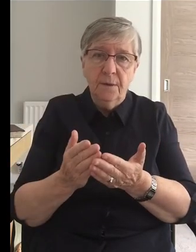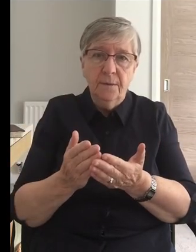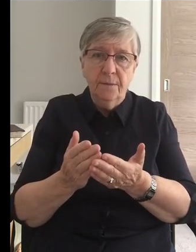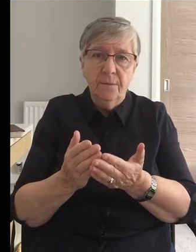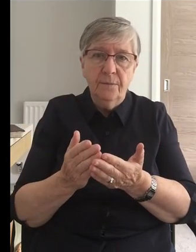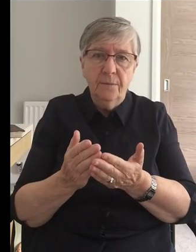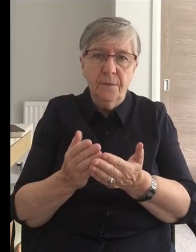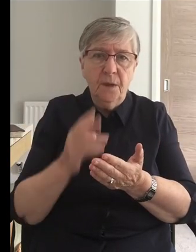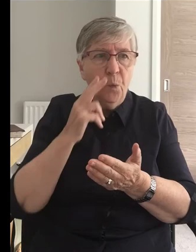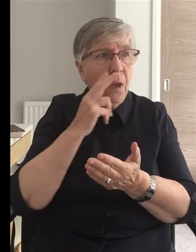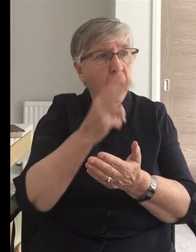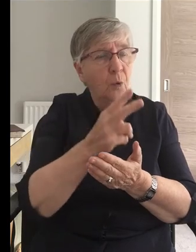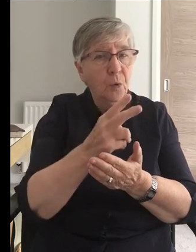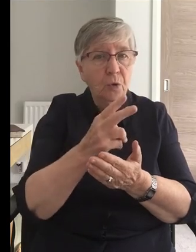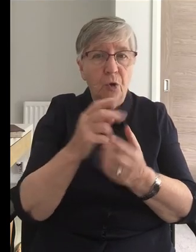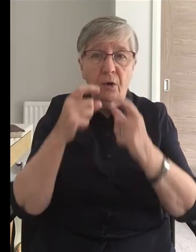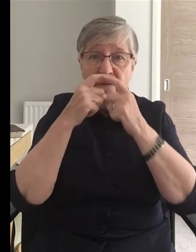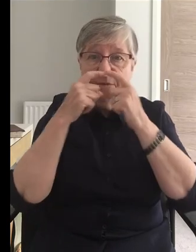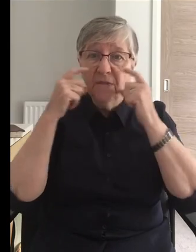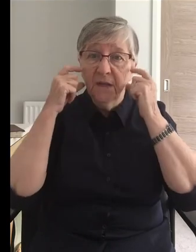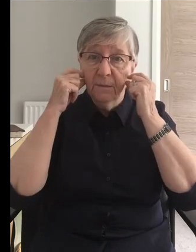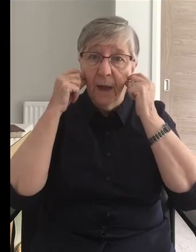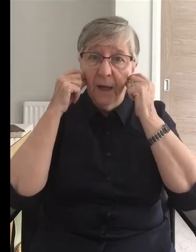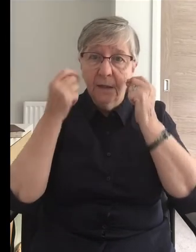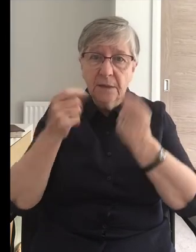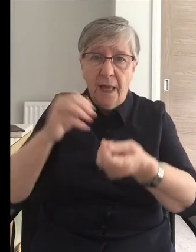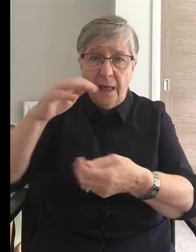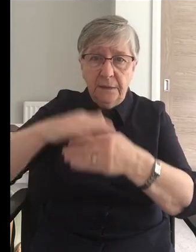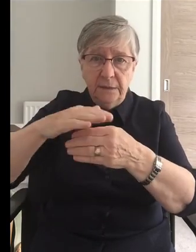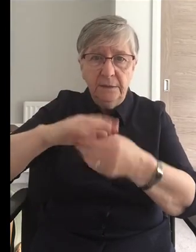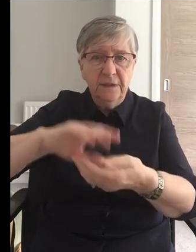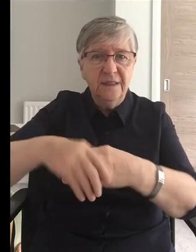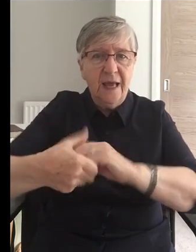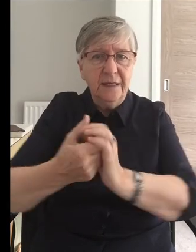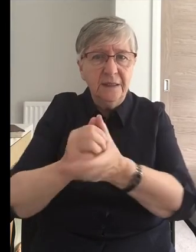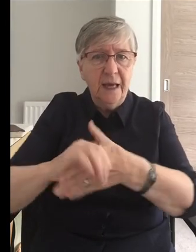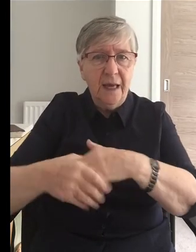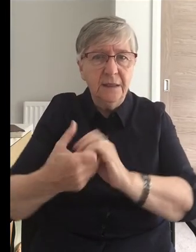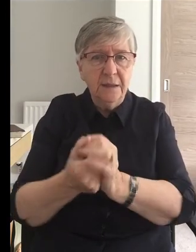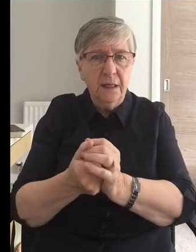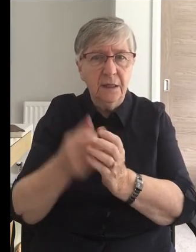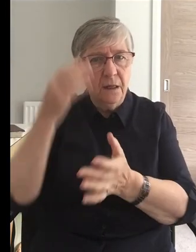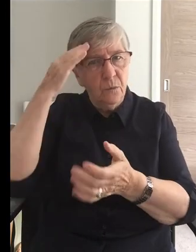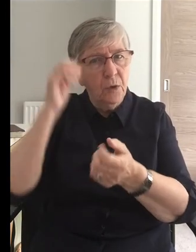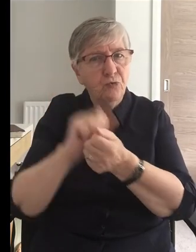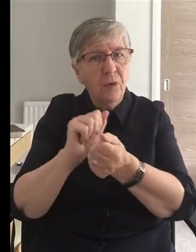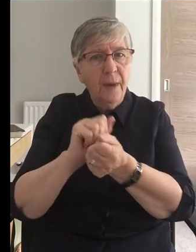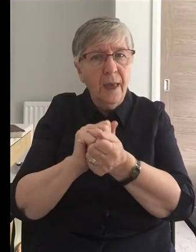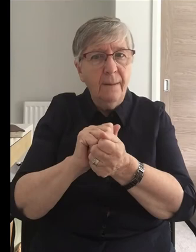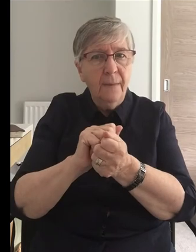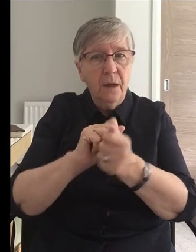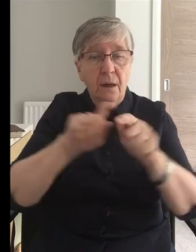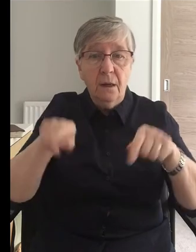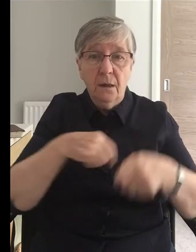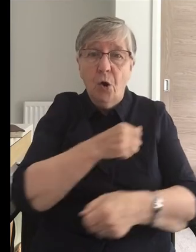We look at our face masks and our sanitizer, and we remember our hospitals,